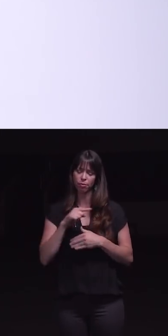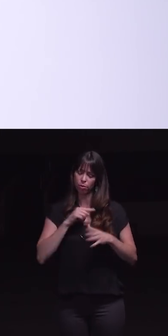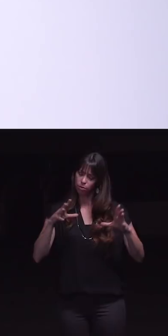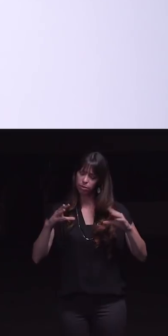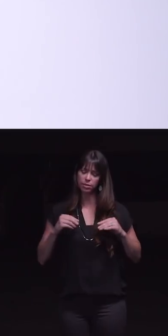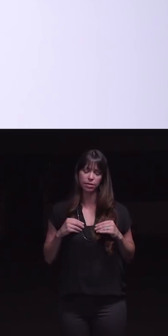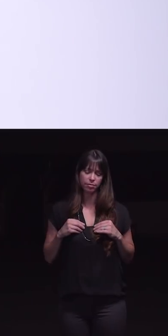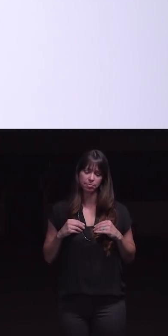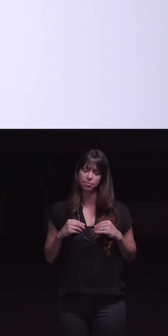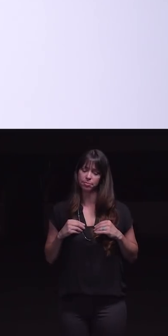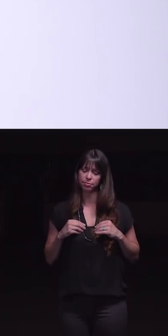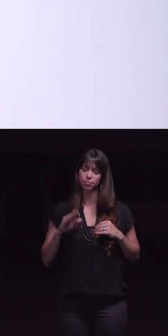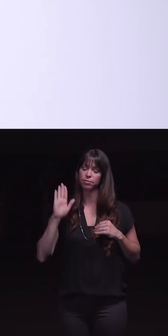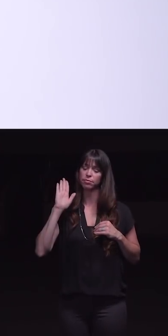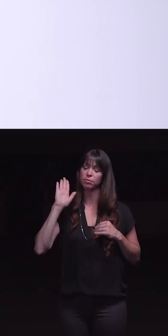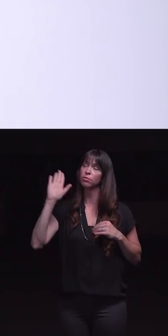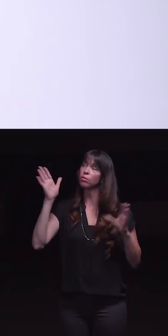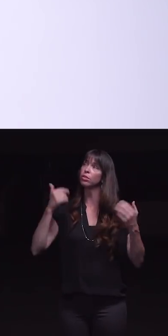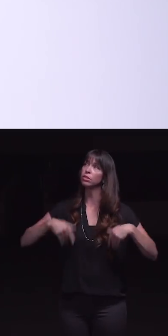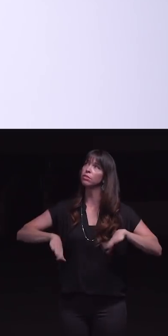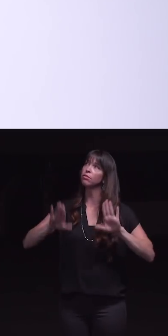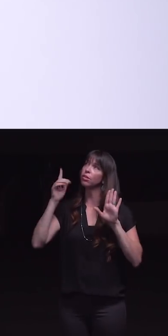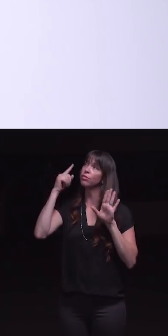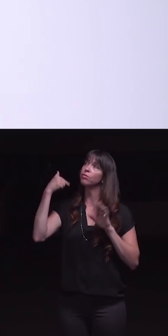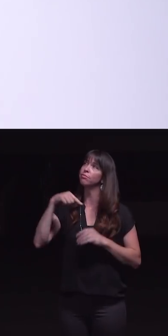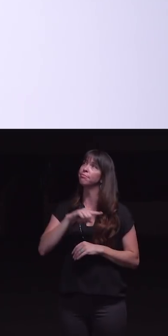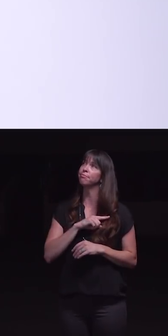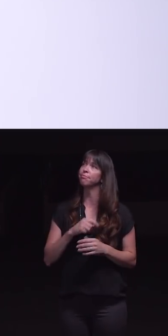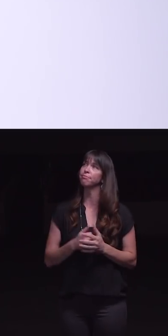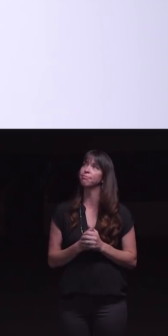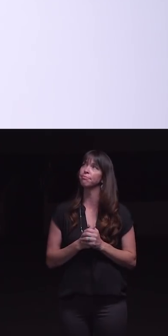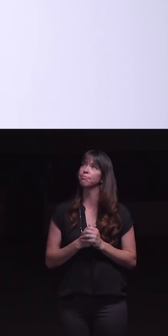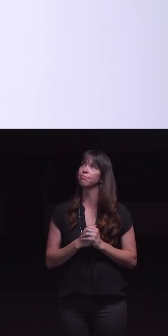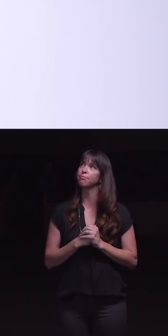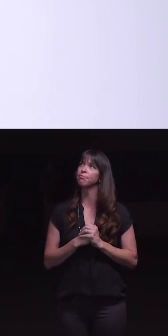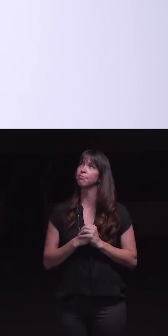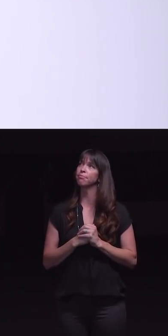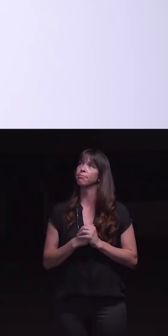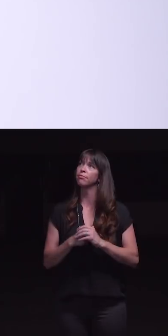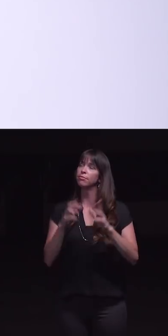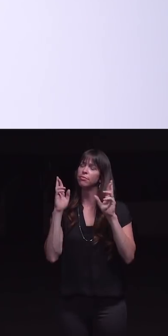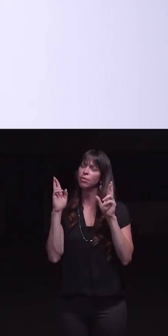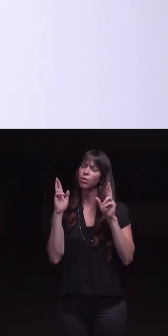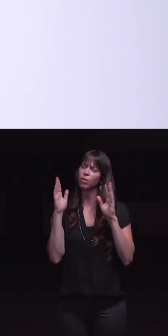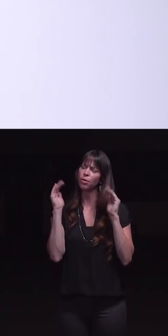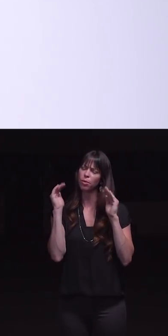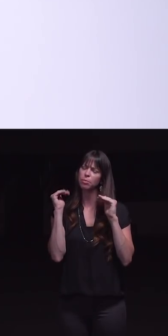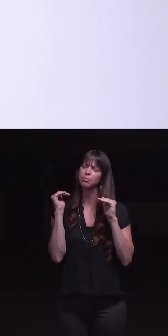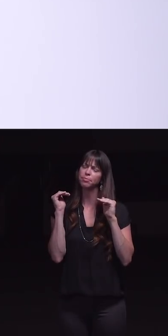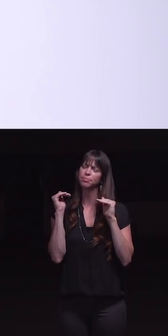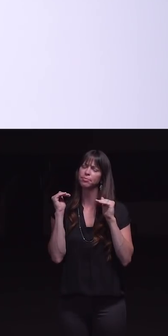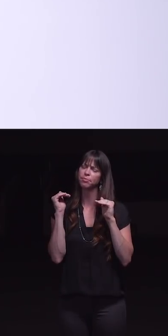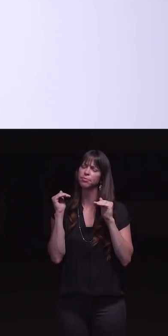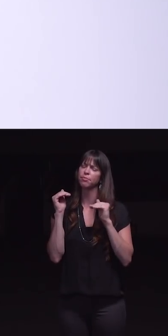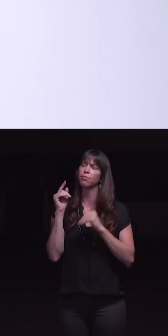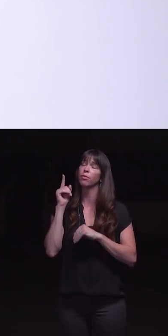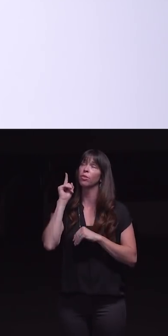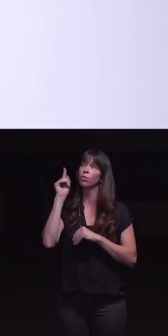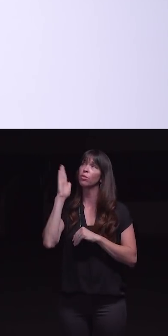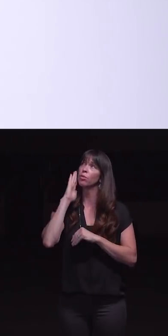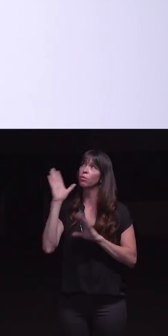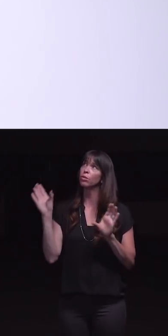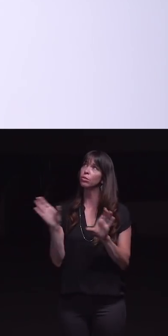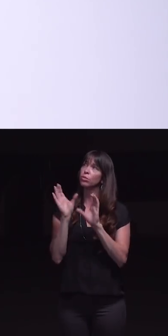We receive the sacrifice that you made for us in hopes that what you will